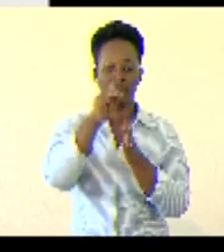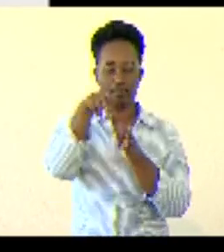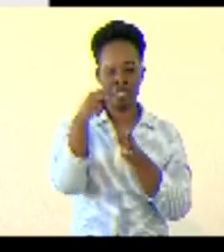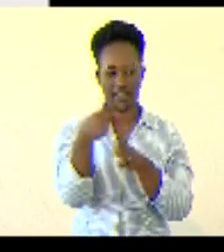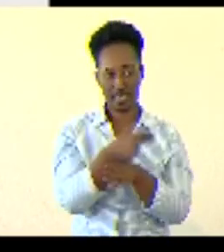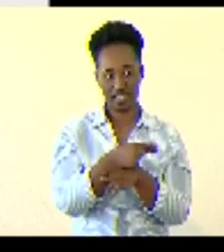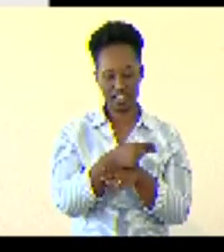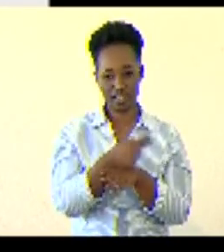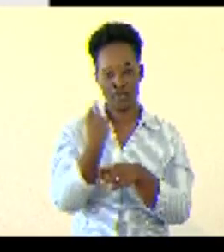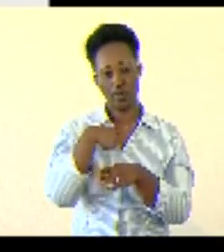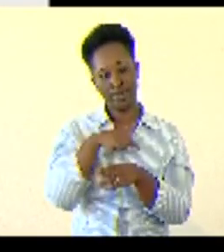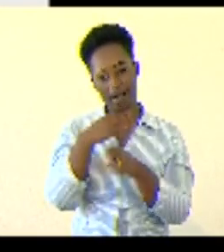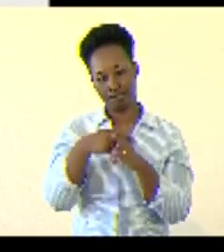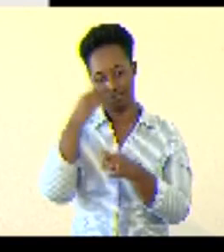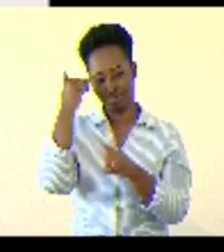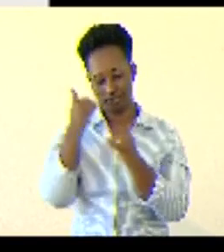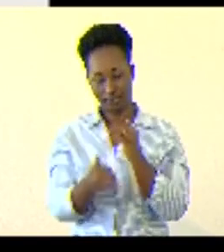transport, and